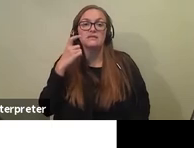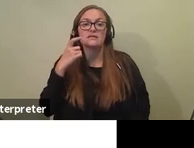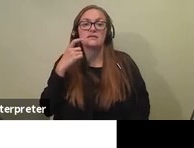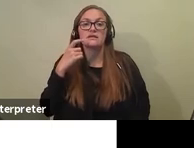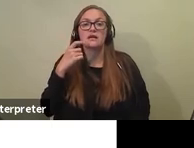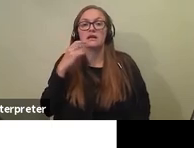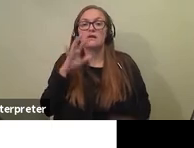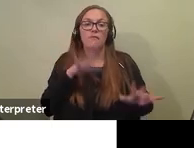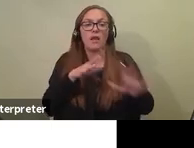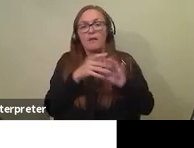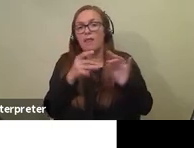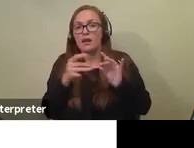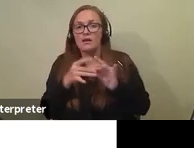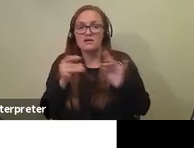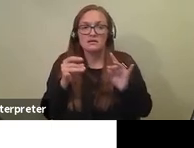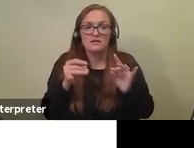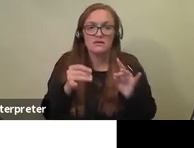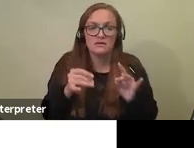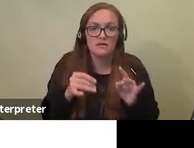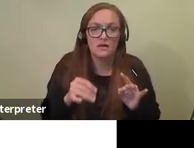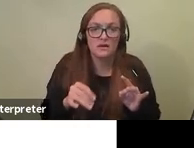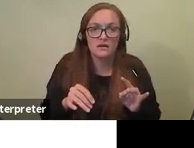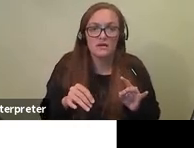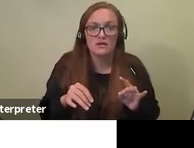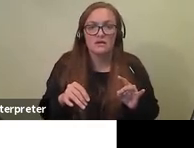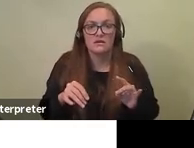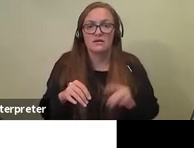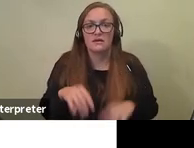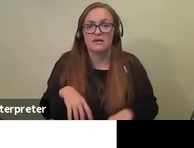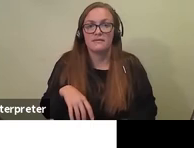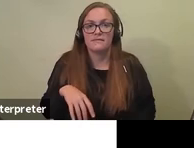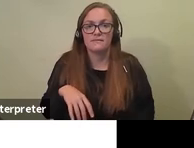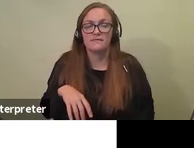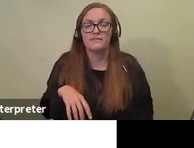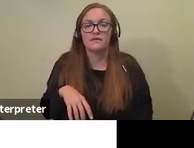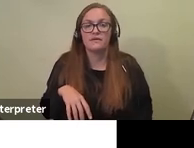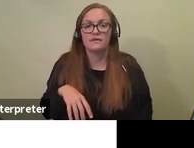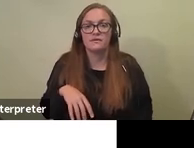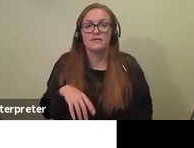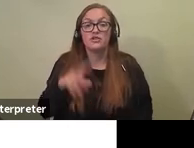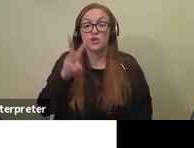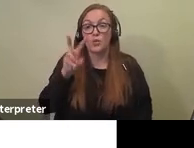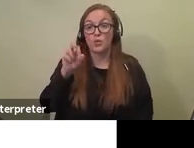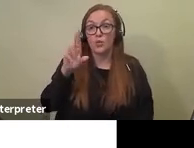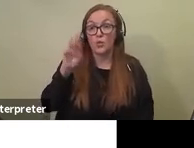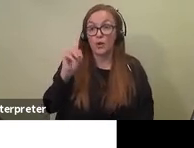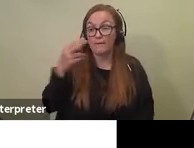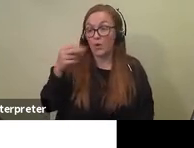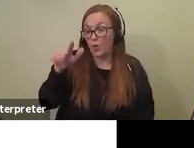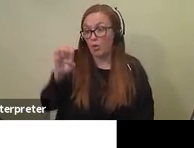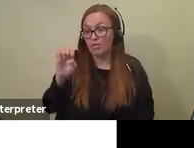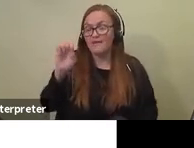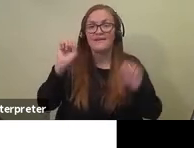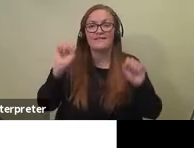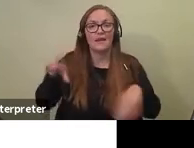space, blah, blah, blah. Hey, let's call it a wormhole instead. So a wormhole can provide a